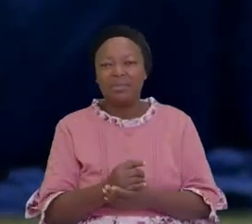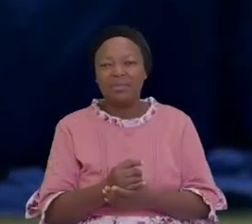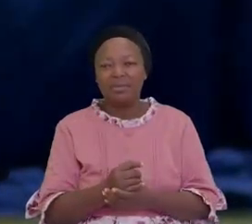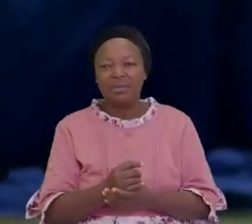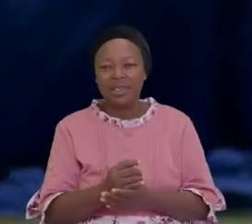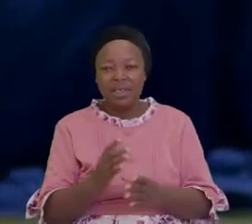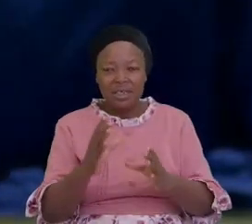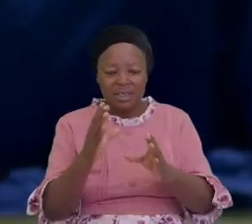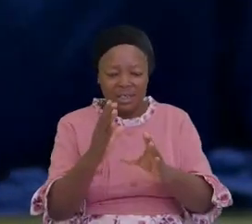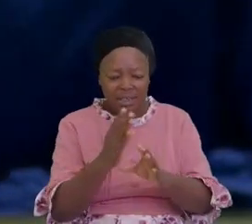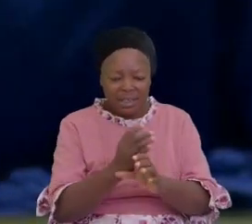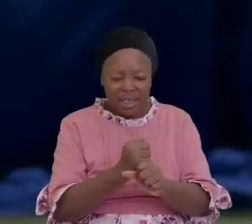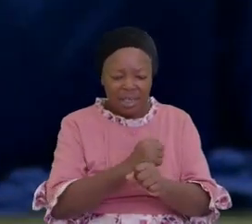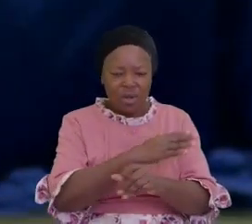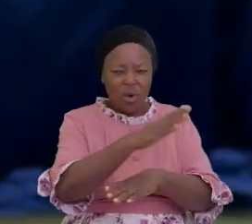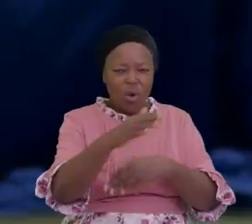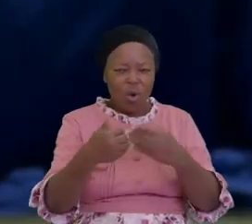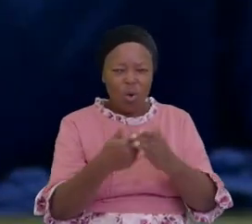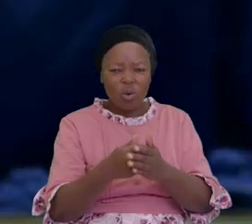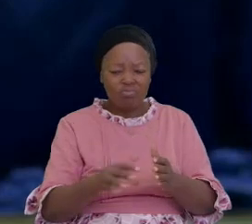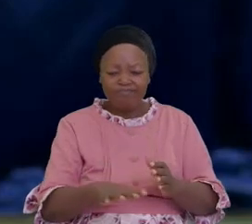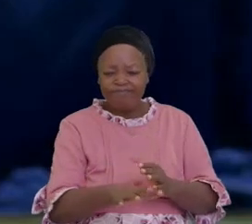take all these messages you have heard,